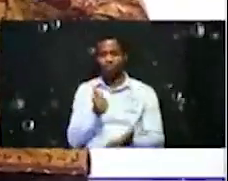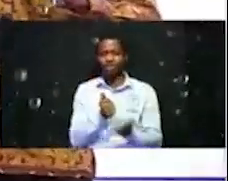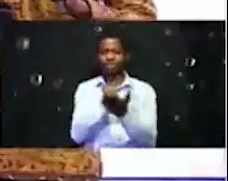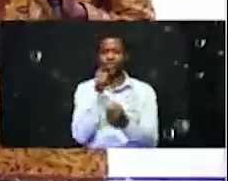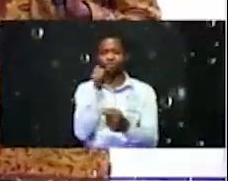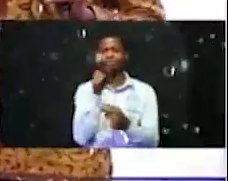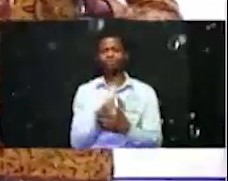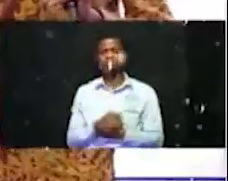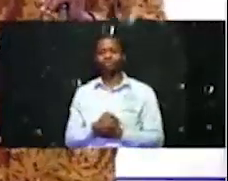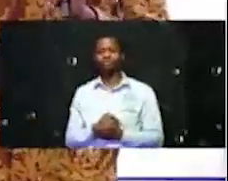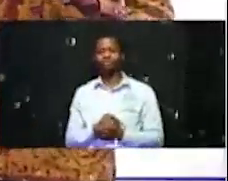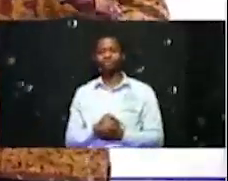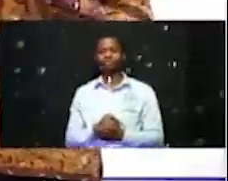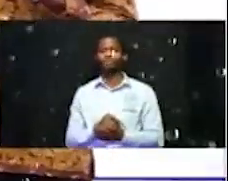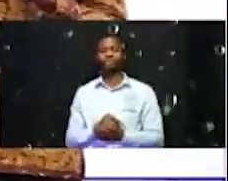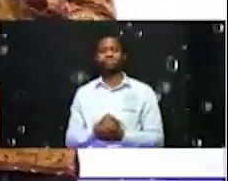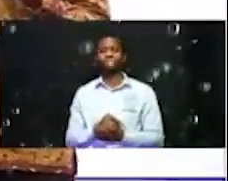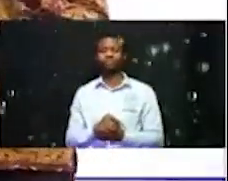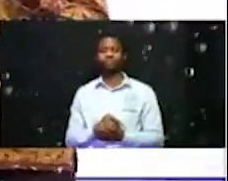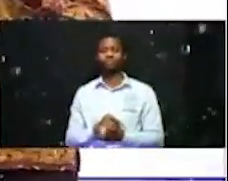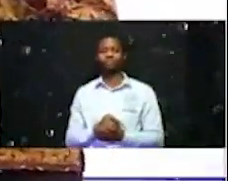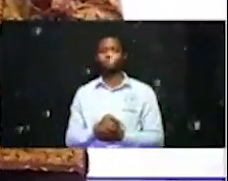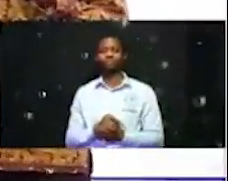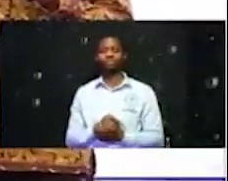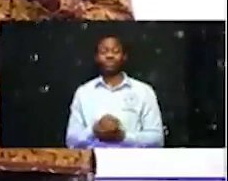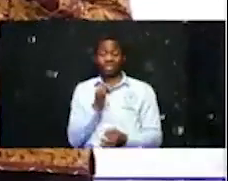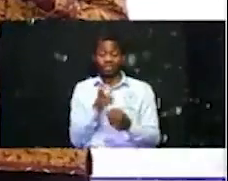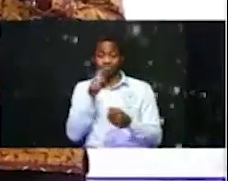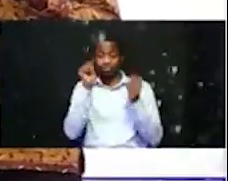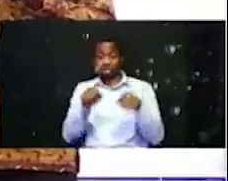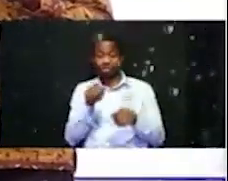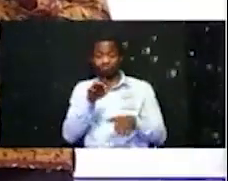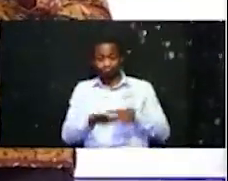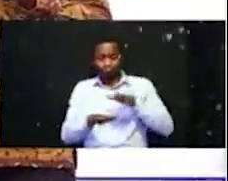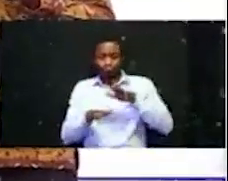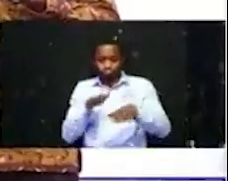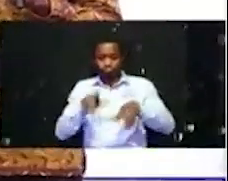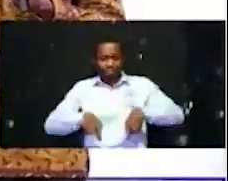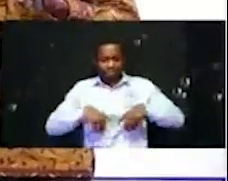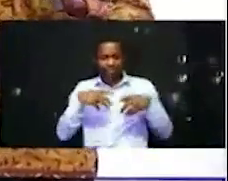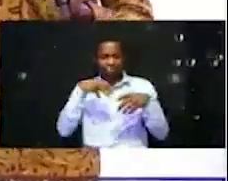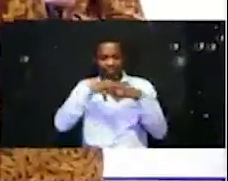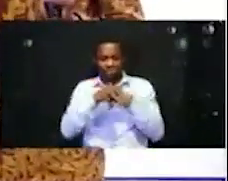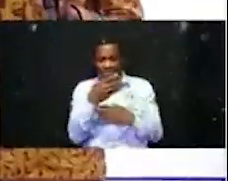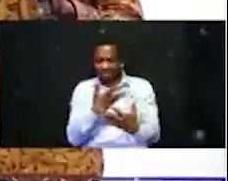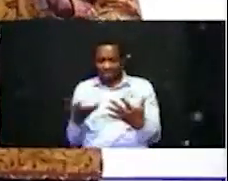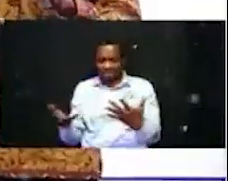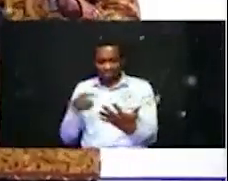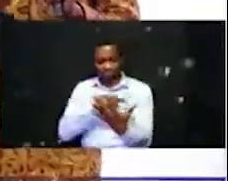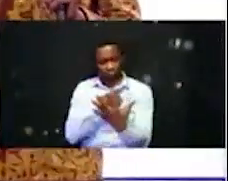you. And then if you're able to walk in them, you have a good name. And